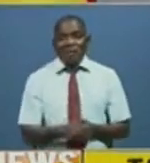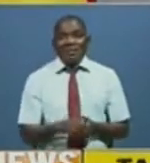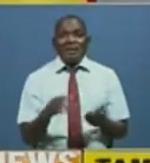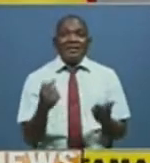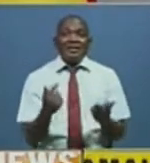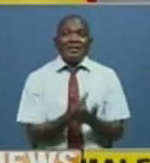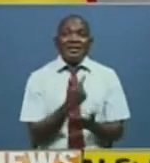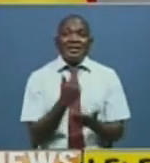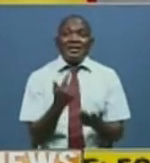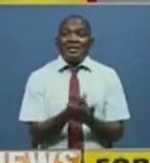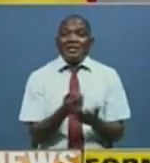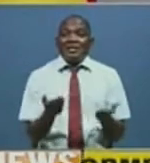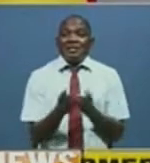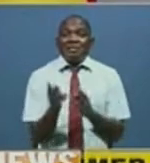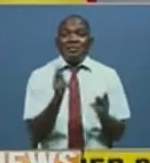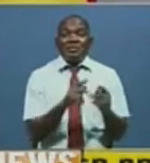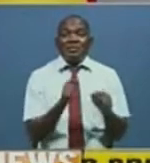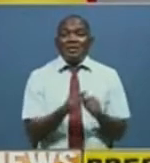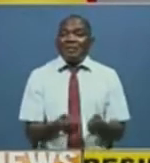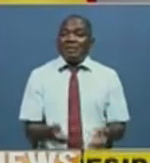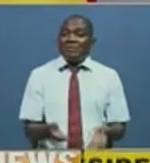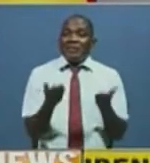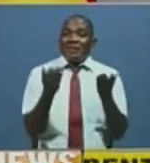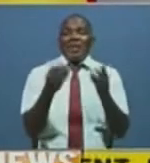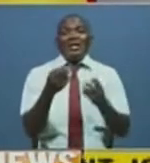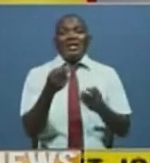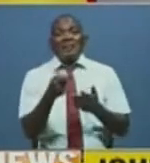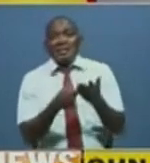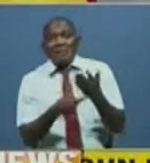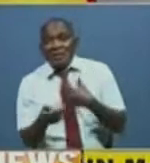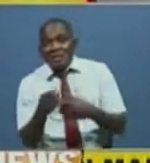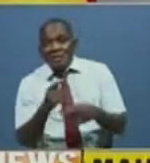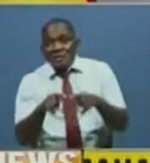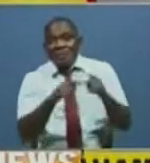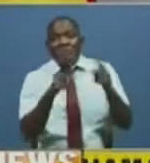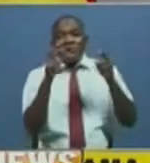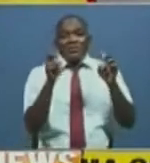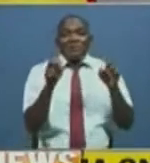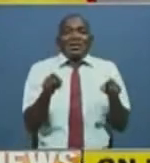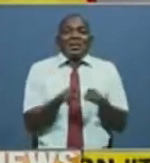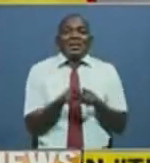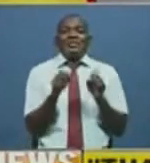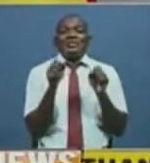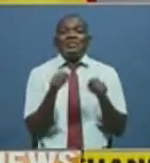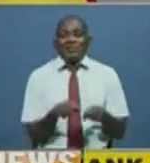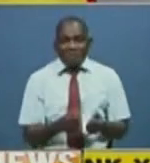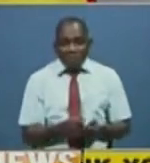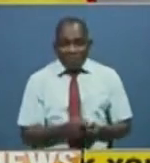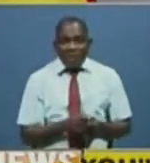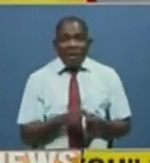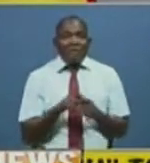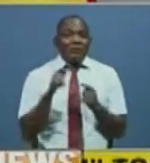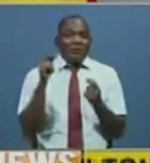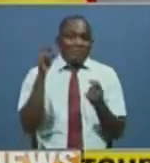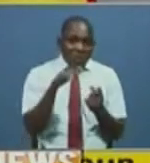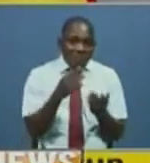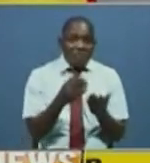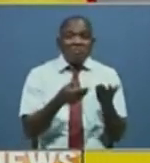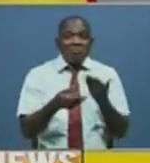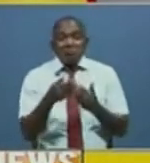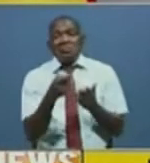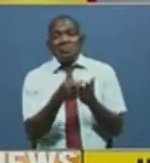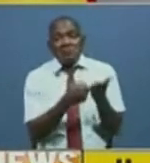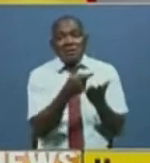Ghana where people can raise and discuss these issues as much as possible and as hoofing as dispassionate and